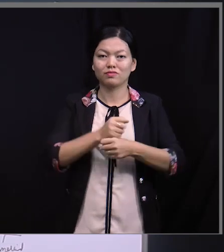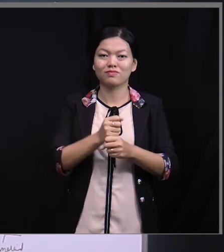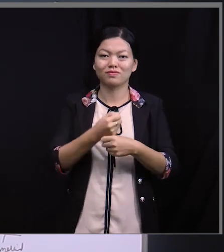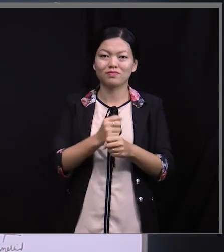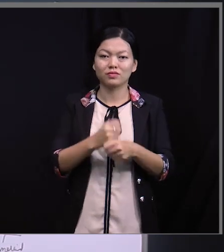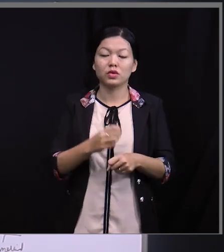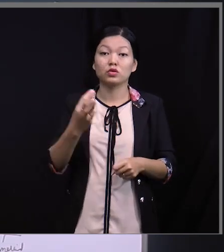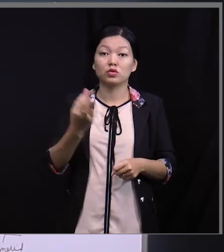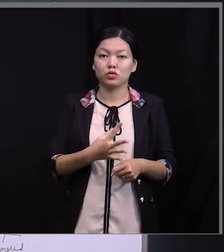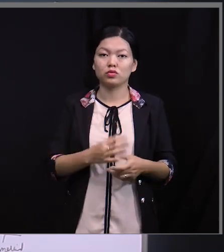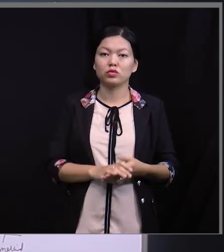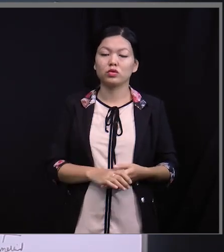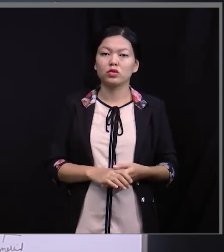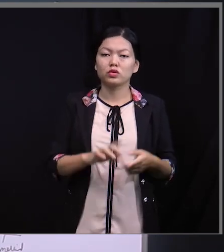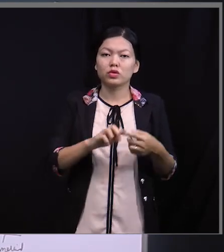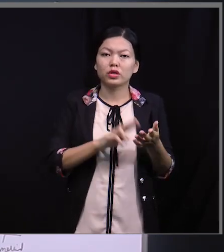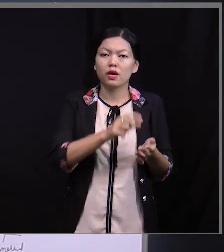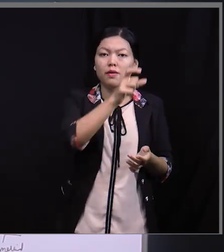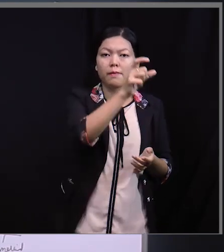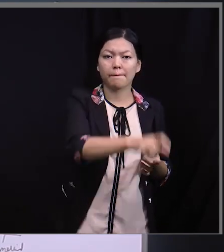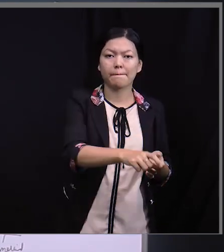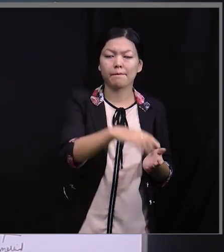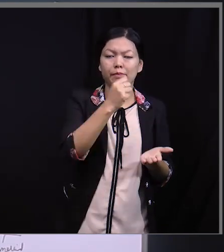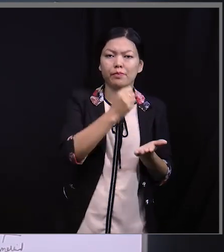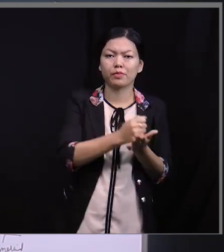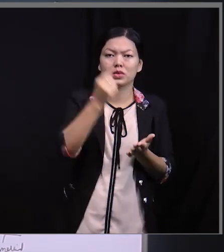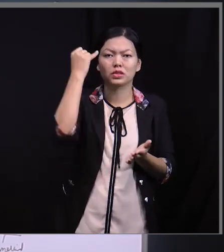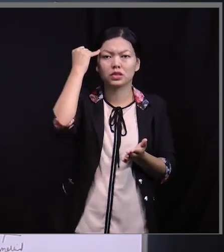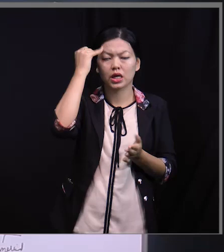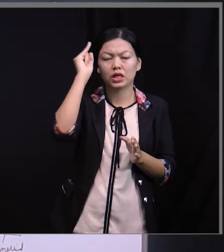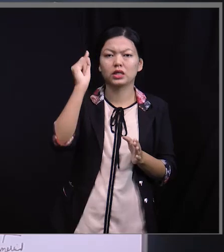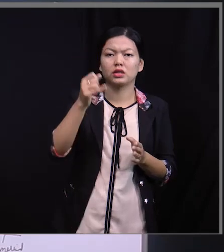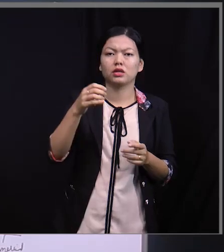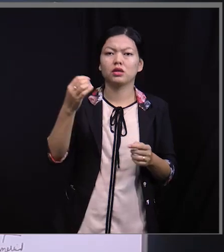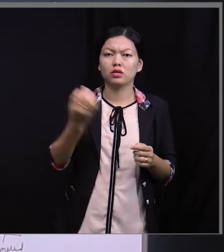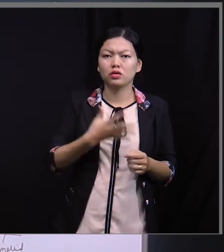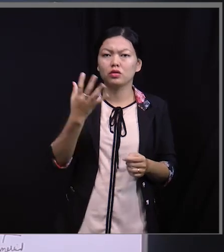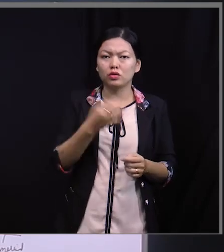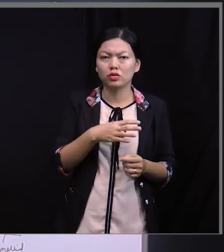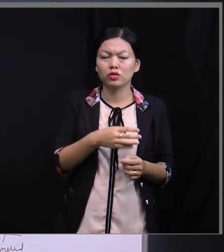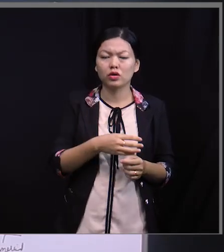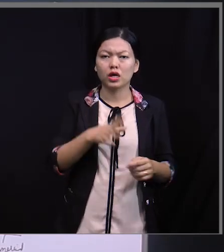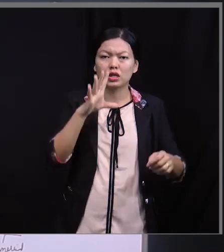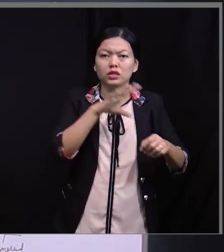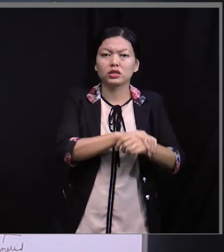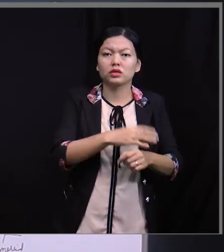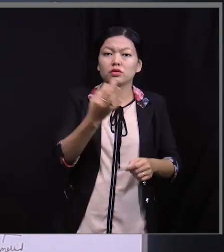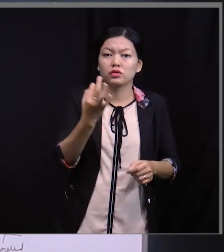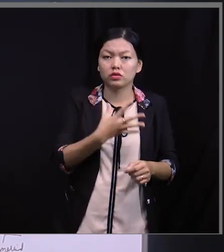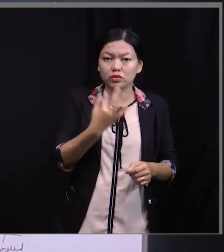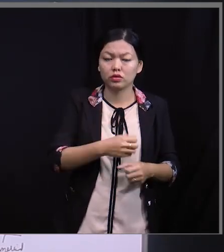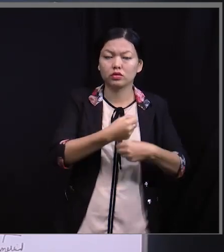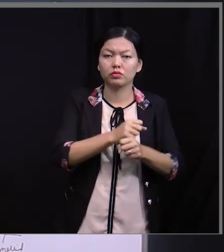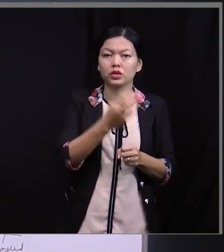He has to come up with new methods, new technologies, and new discoveries. As an entrepreneur,